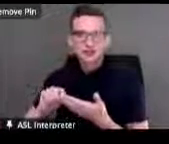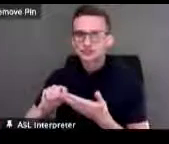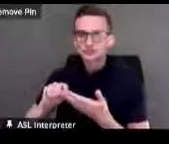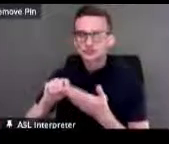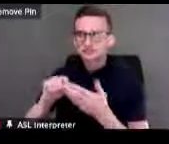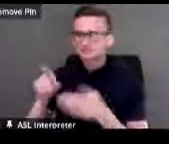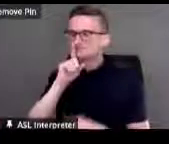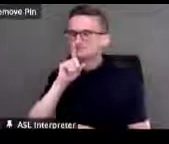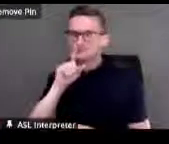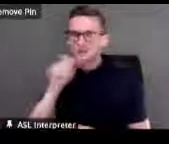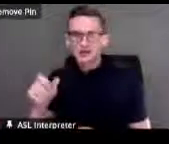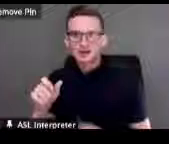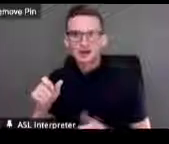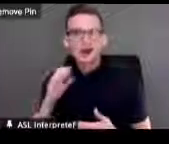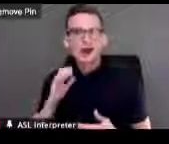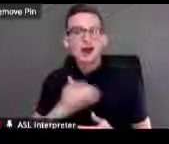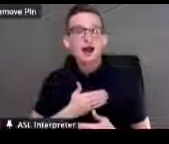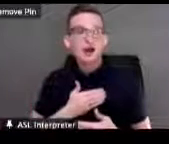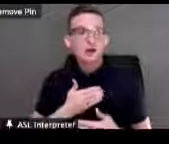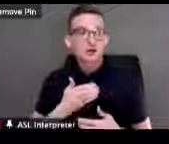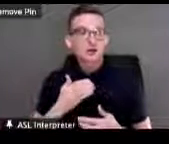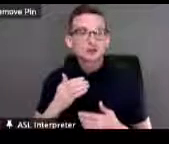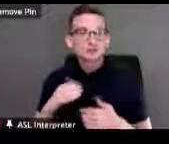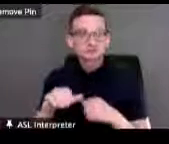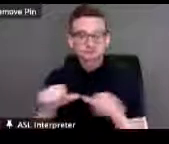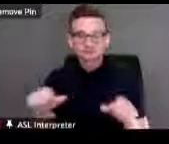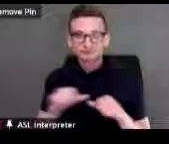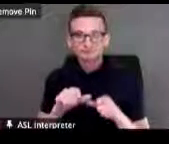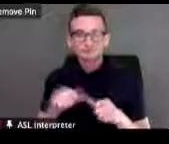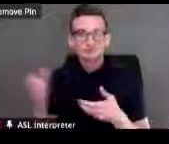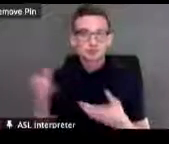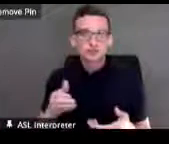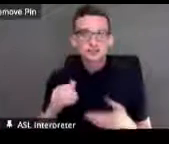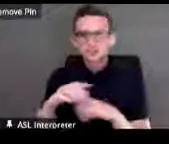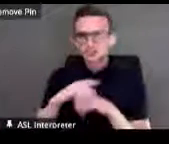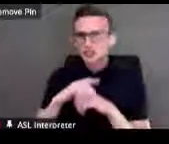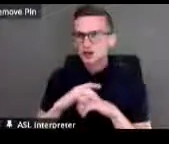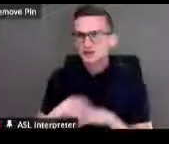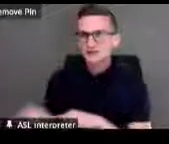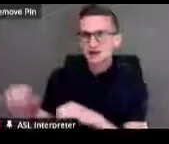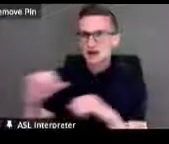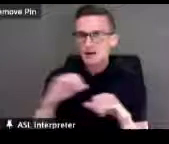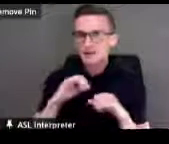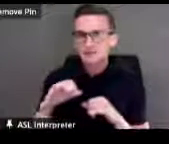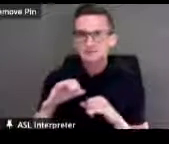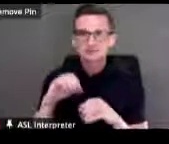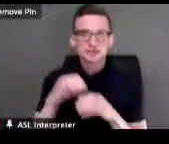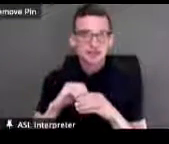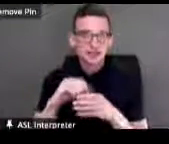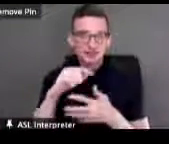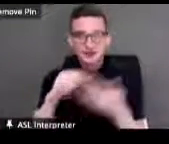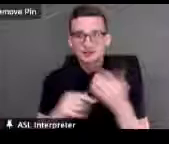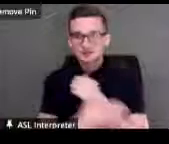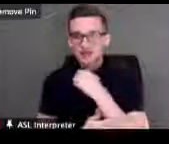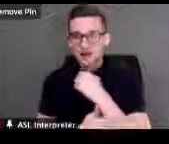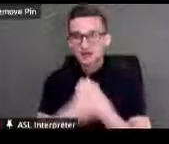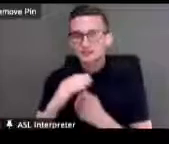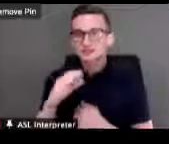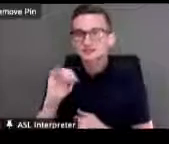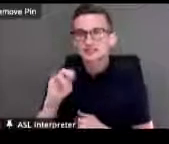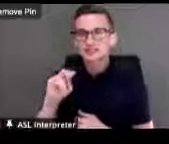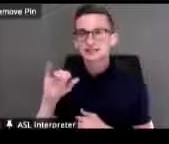Nevada mountain range brings geographic commonality to the rural areas located in the following counties: Inyo,